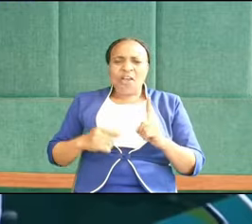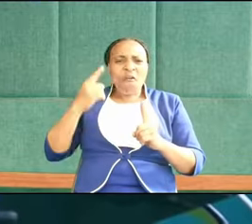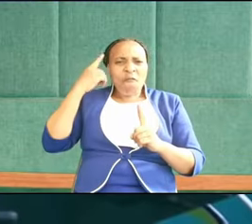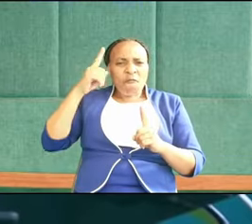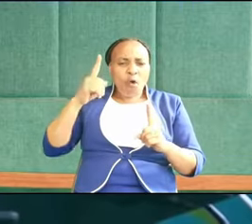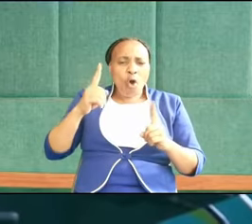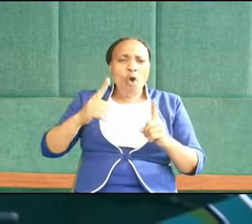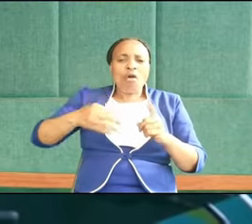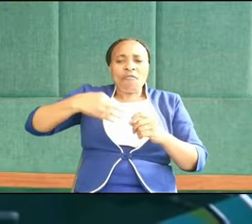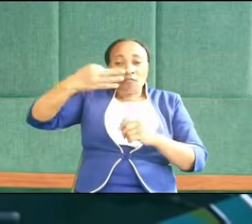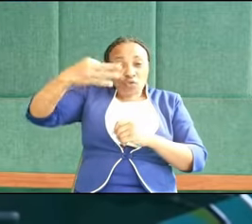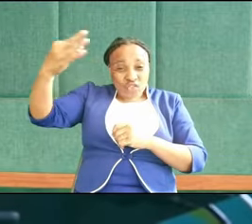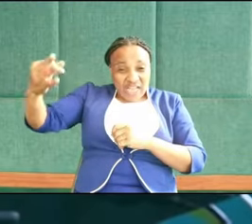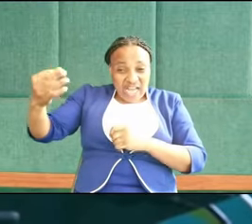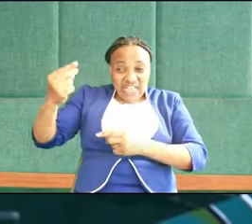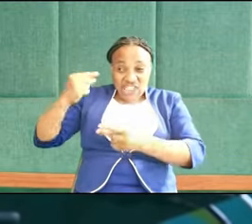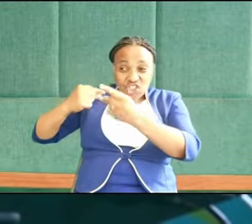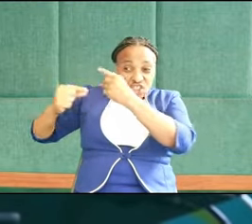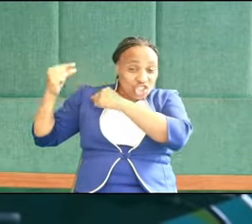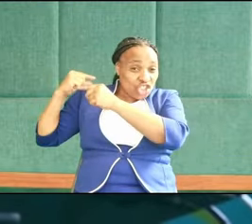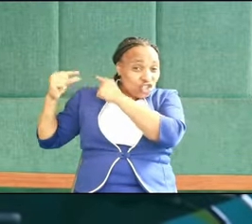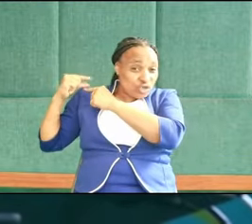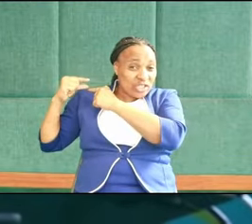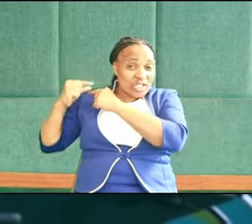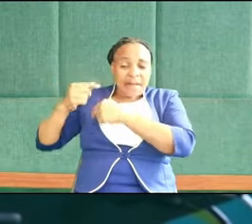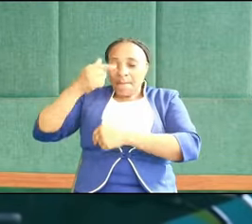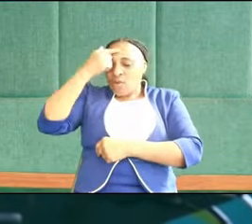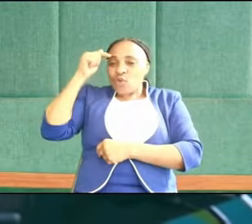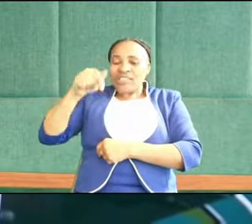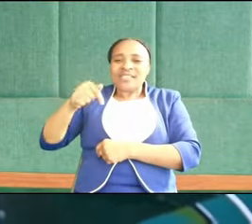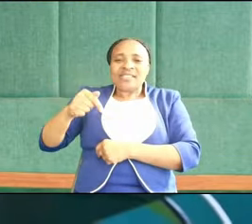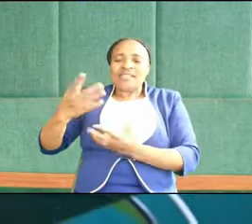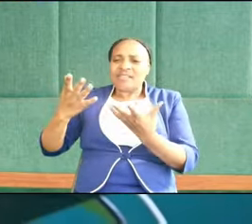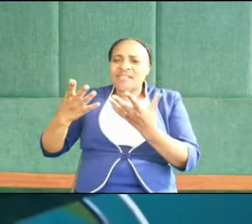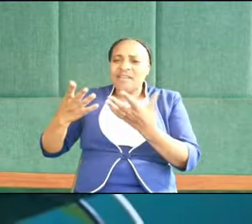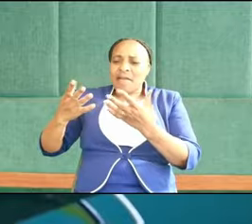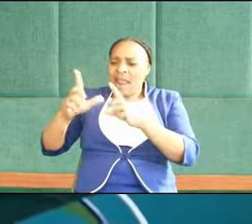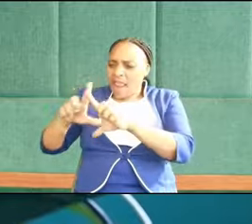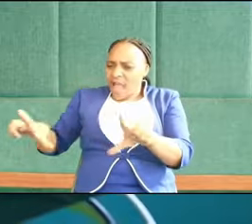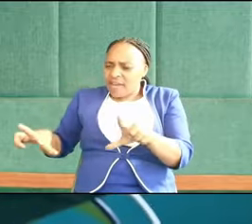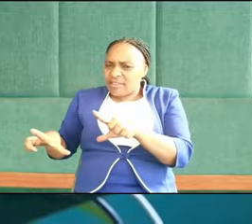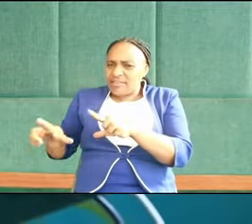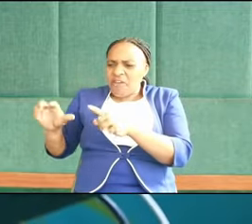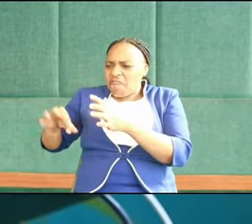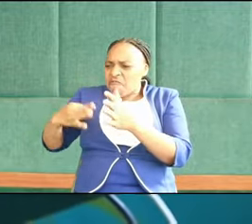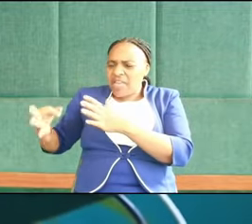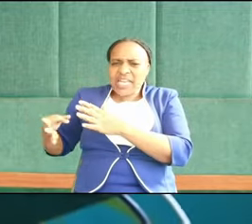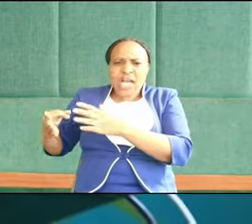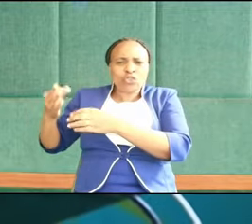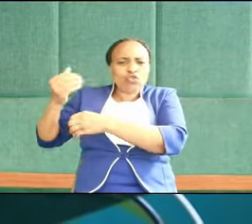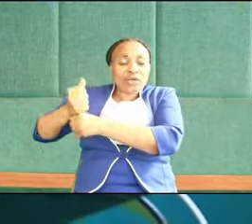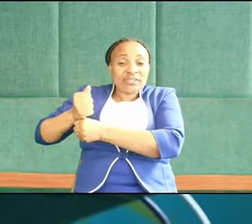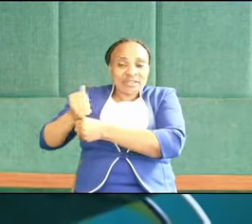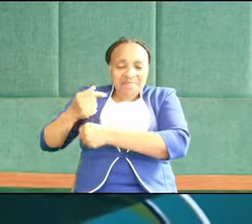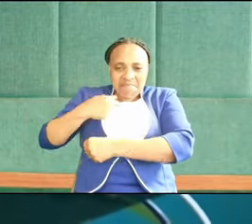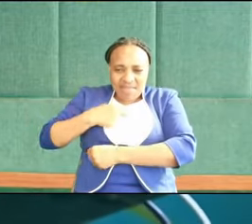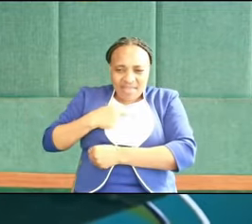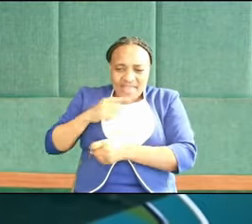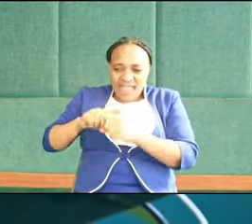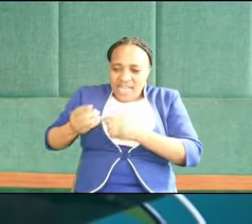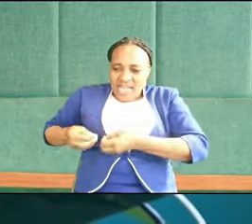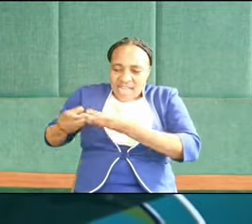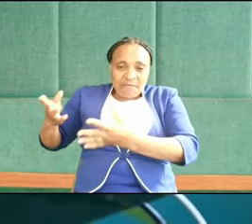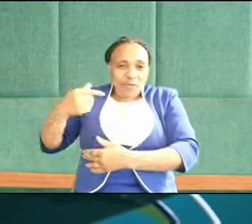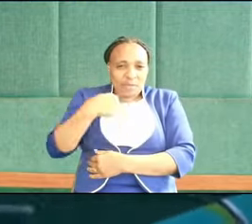next generation. It is because the ancestors, the forebearers, they trusted me and they gave it to